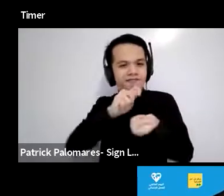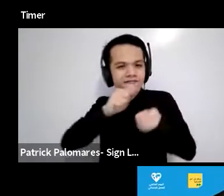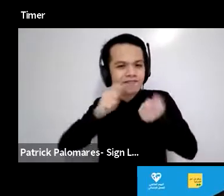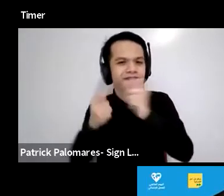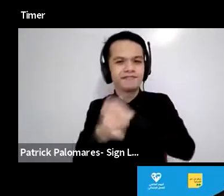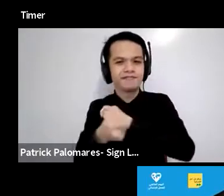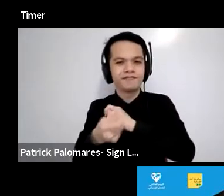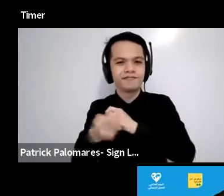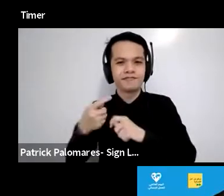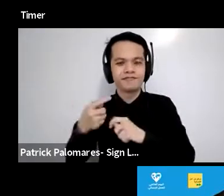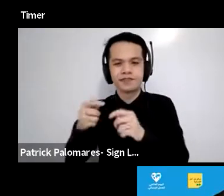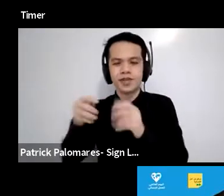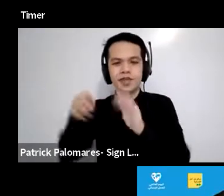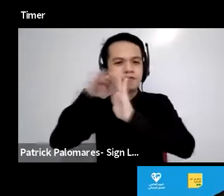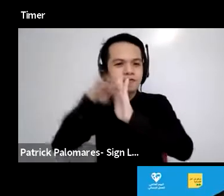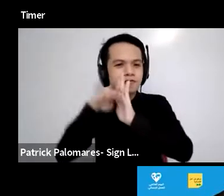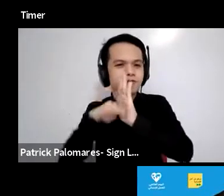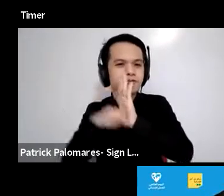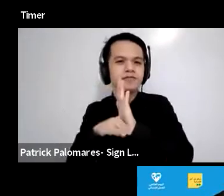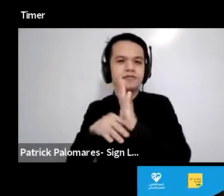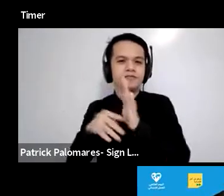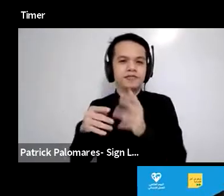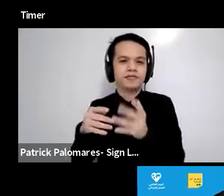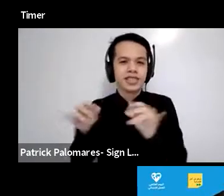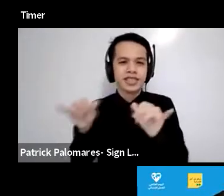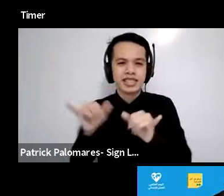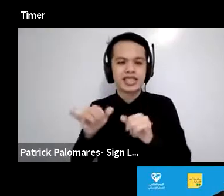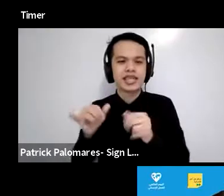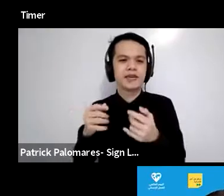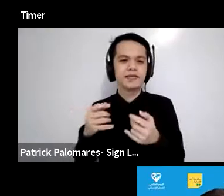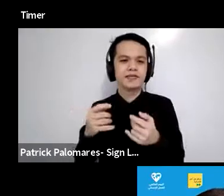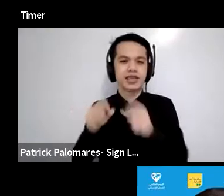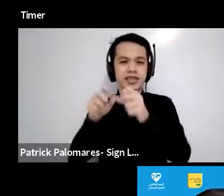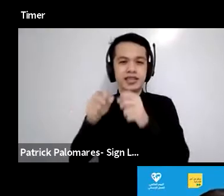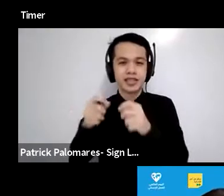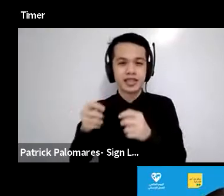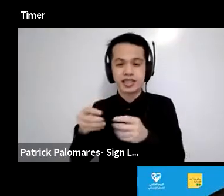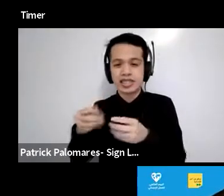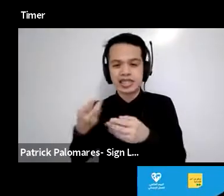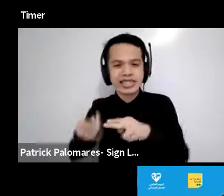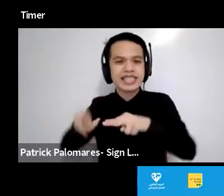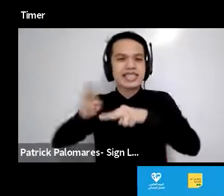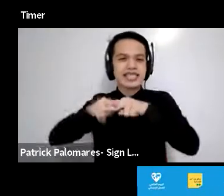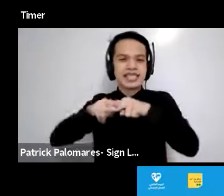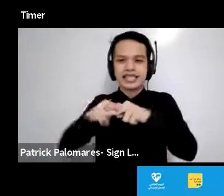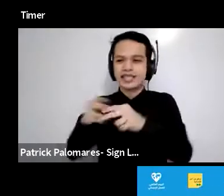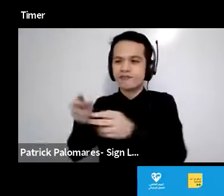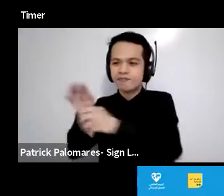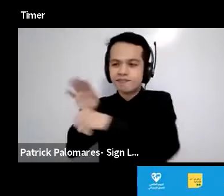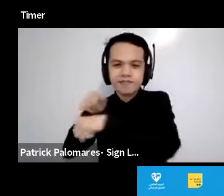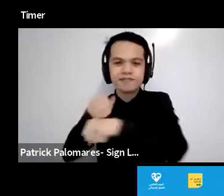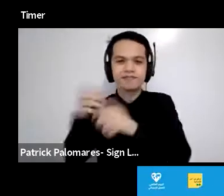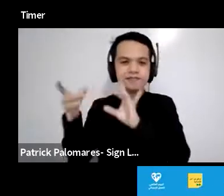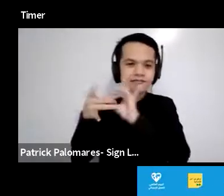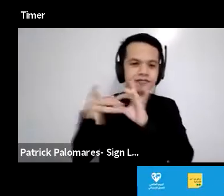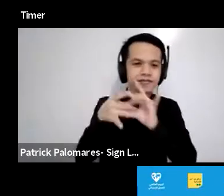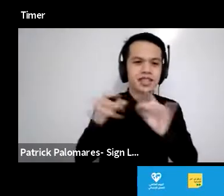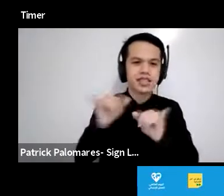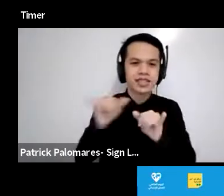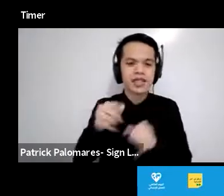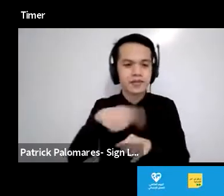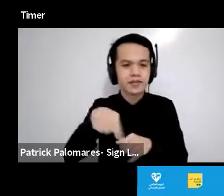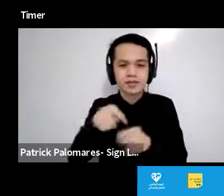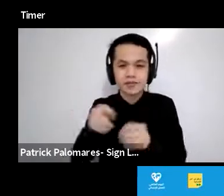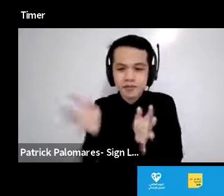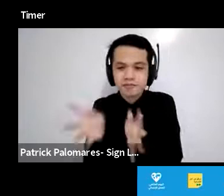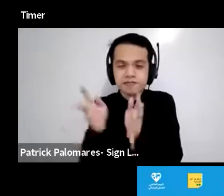disbursement protocols. We increased the number of our financial service providers and organized small merchants as